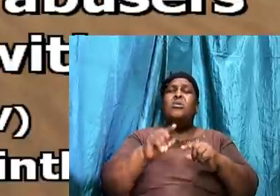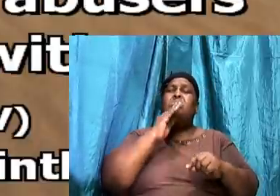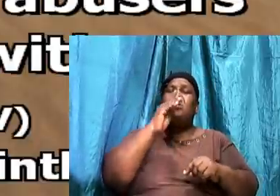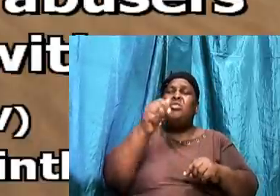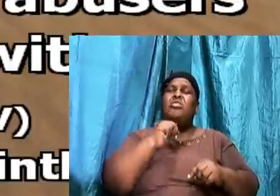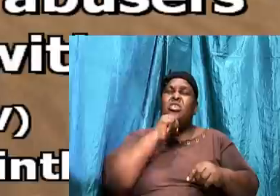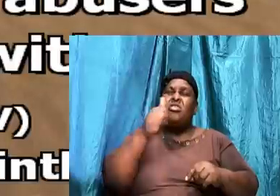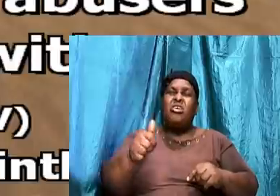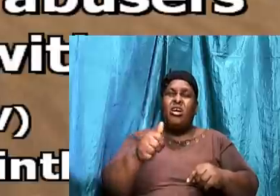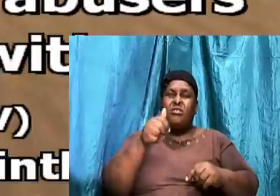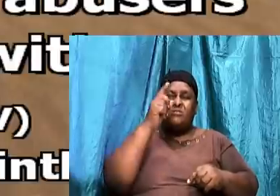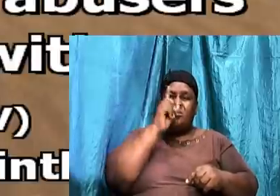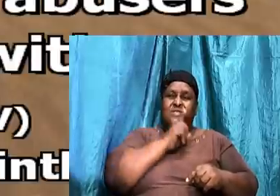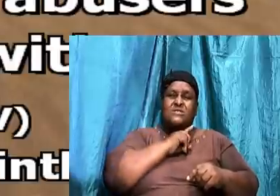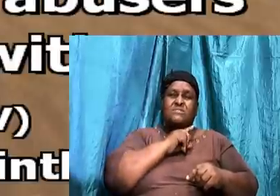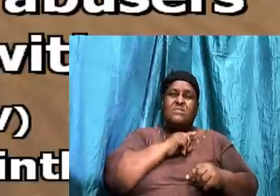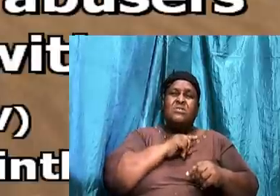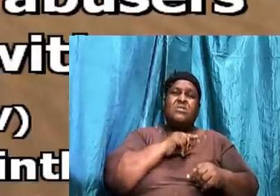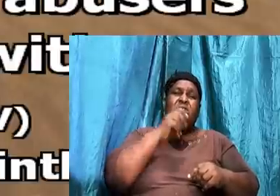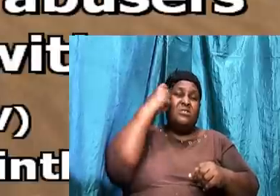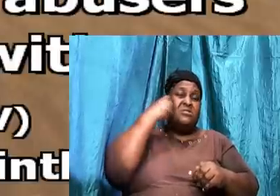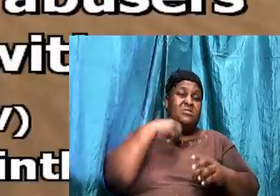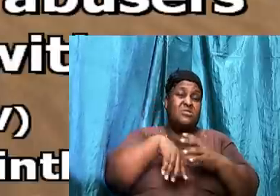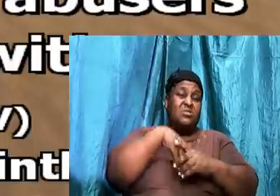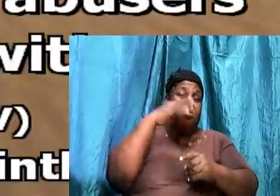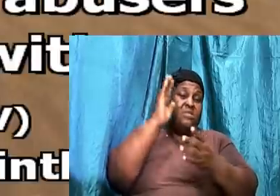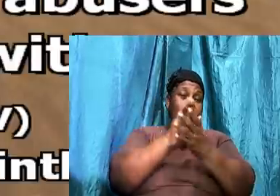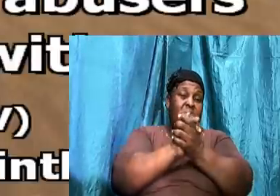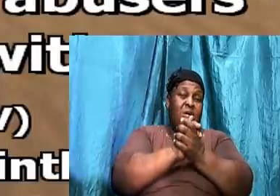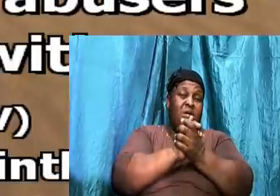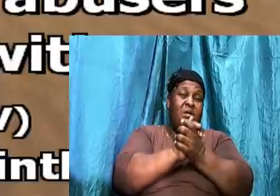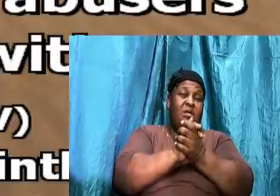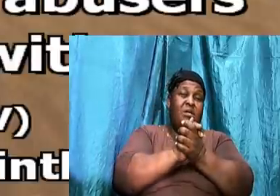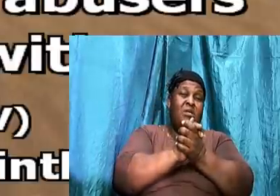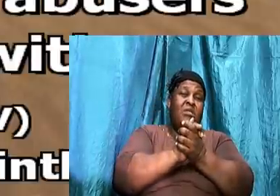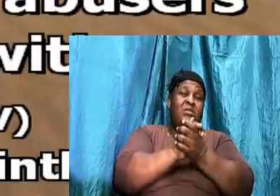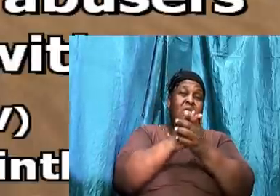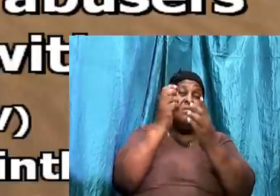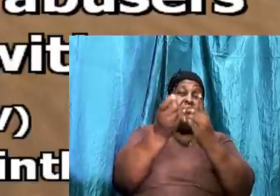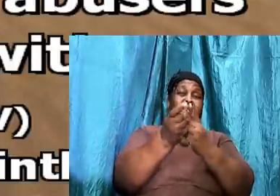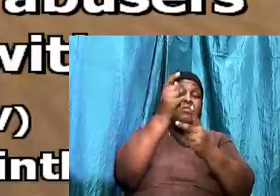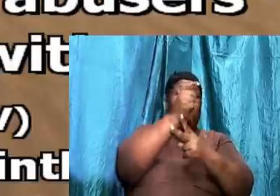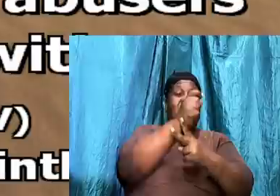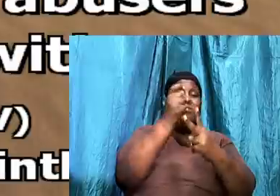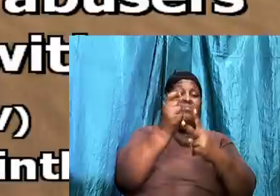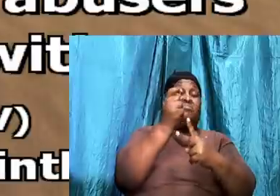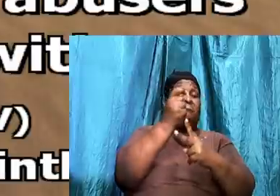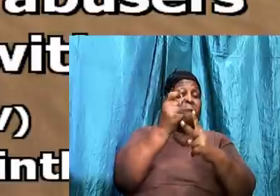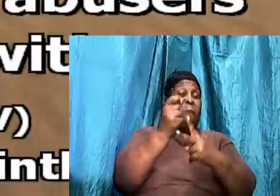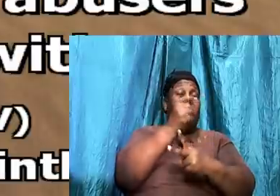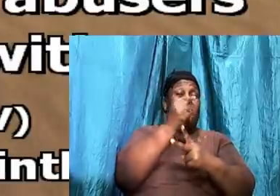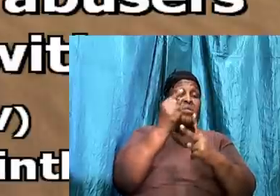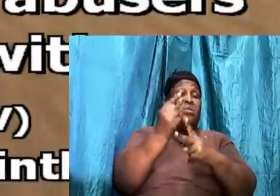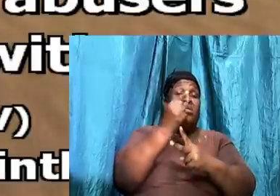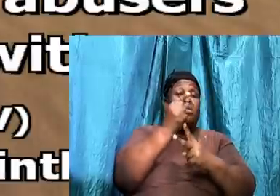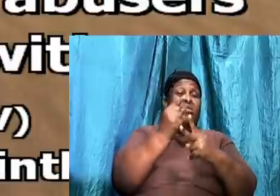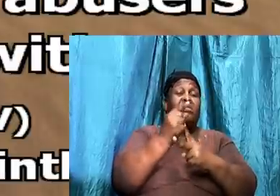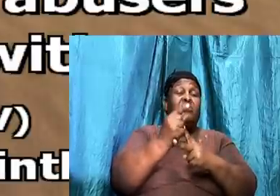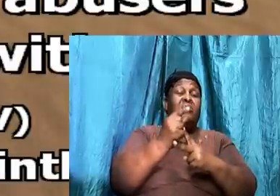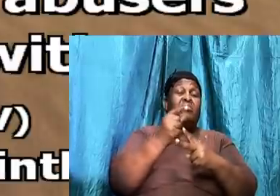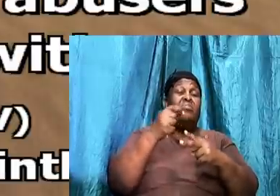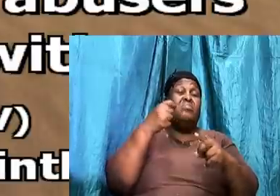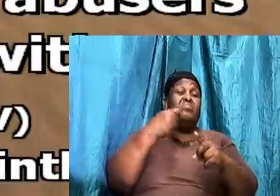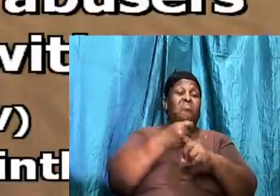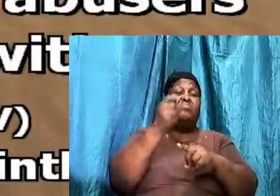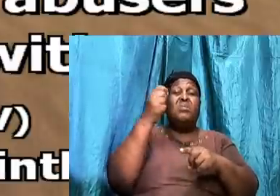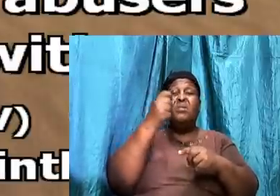Neither fornicators. Nor adulterers. Nor adulterers. Nor effeminate. Nor abusers of themselves